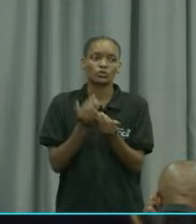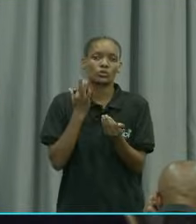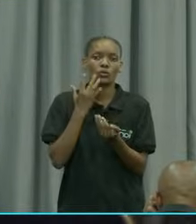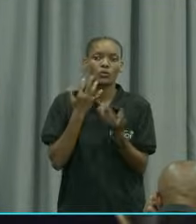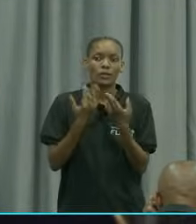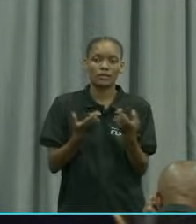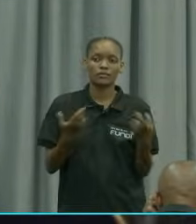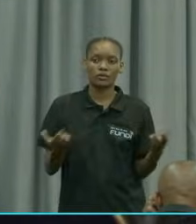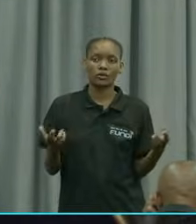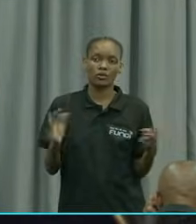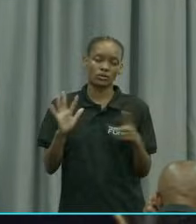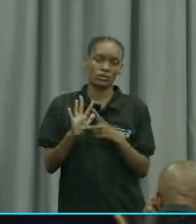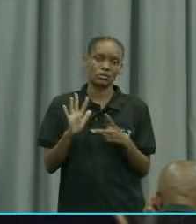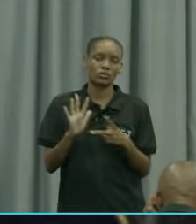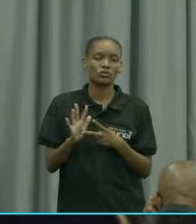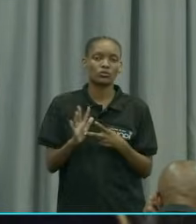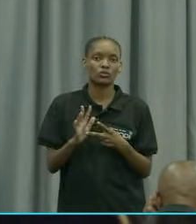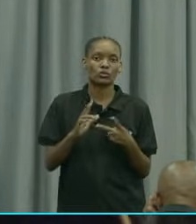learner.